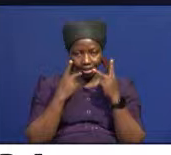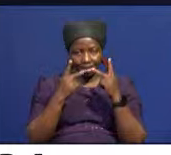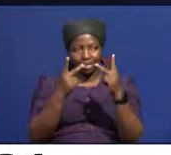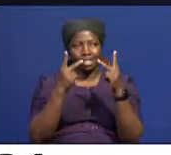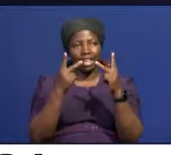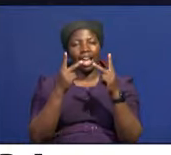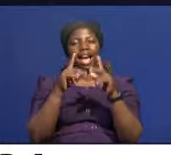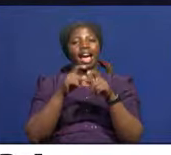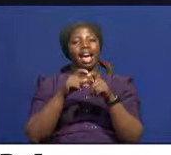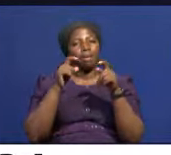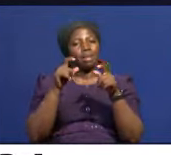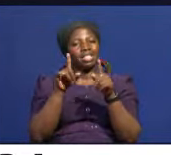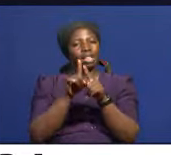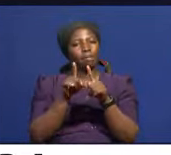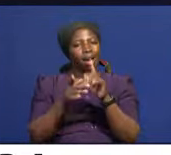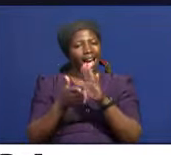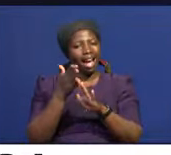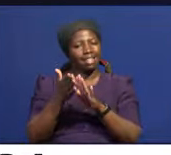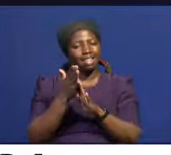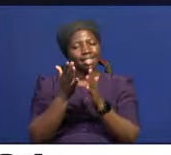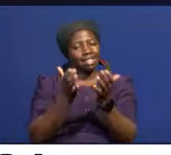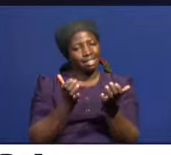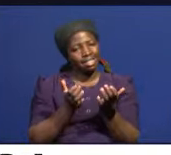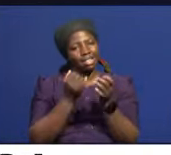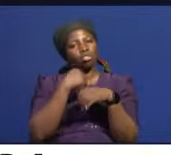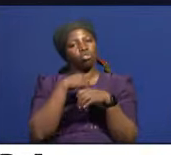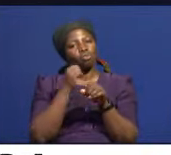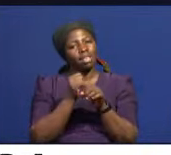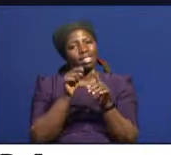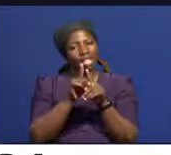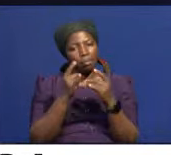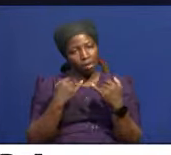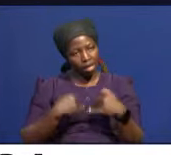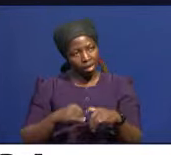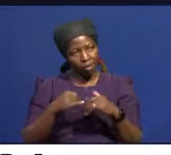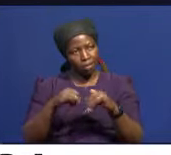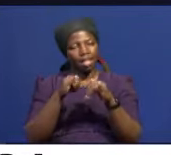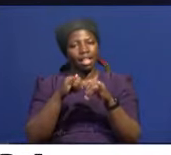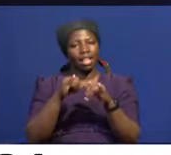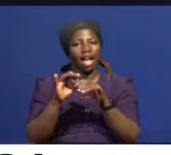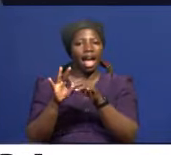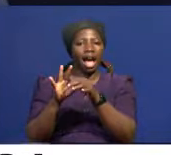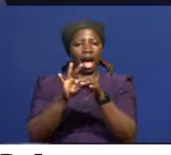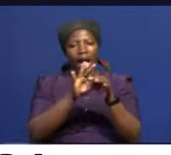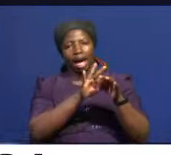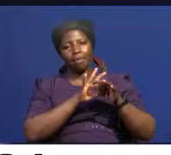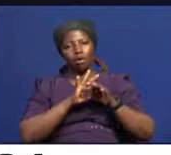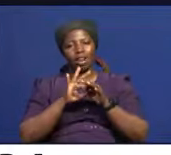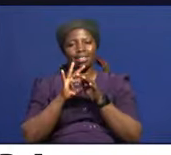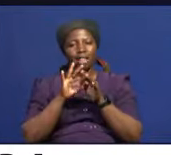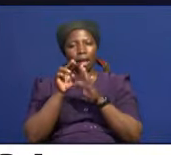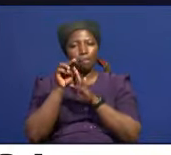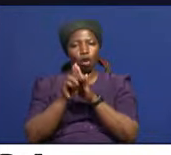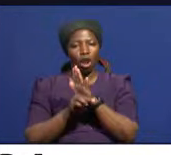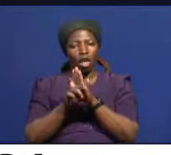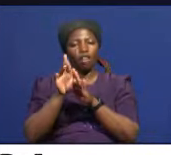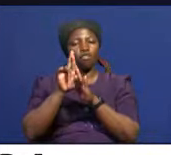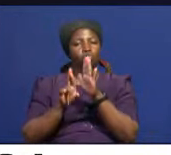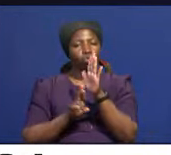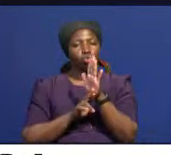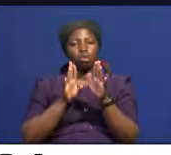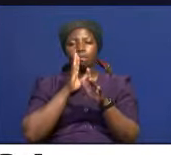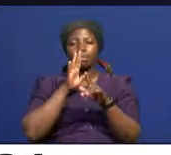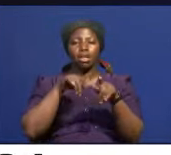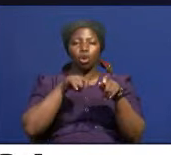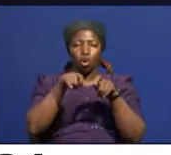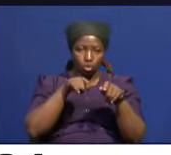great and urgent need to design and implement a harmonized model of regulation to be governed